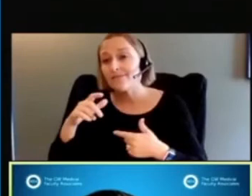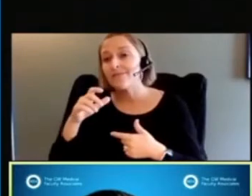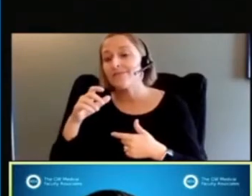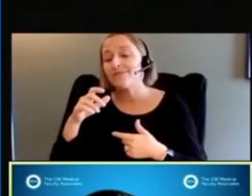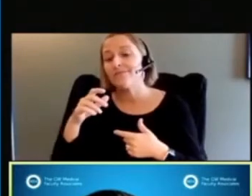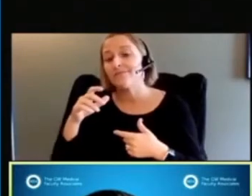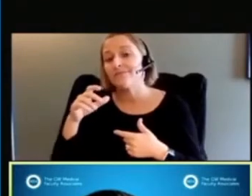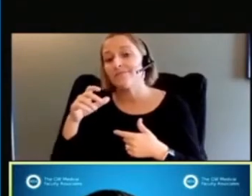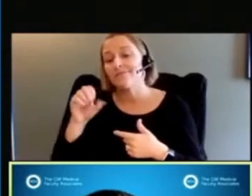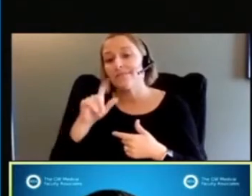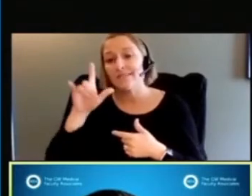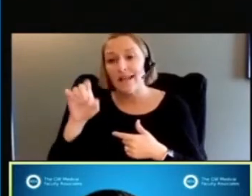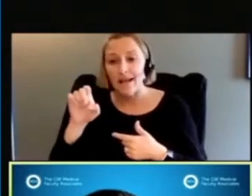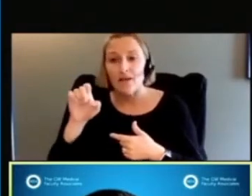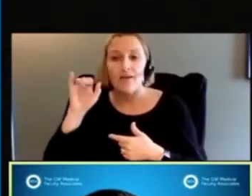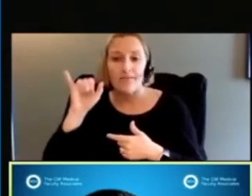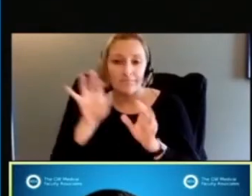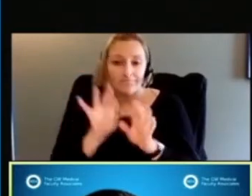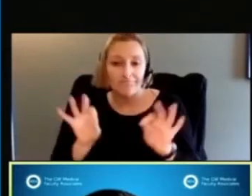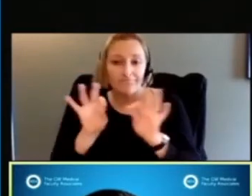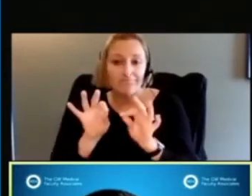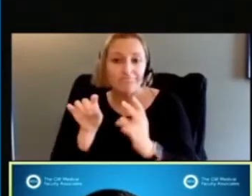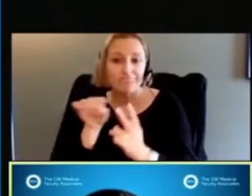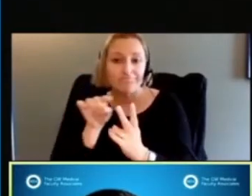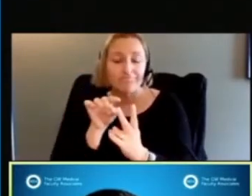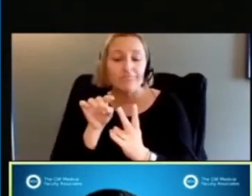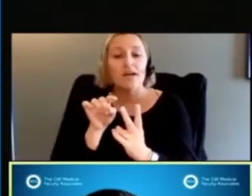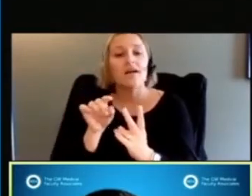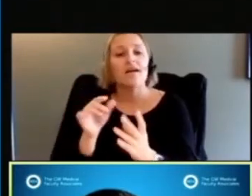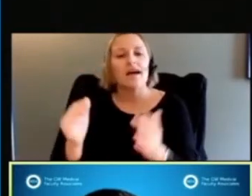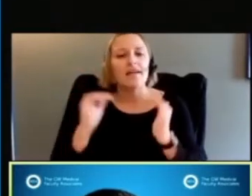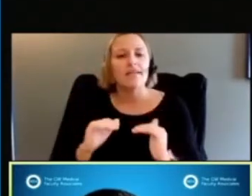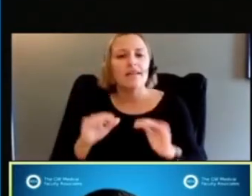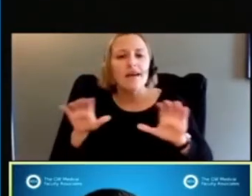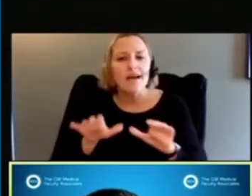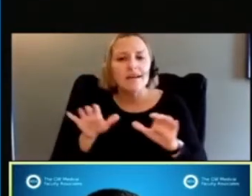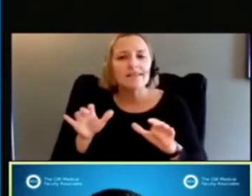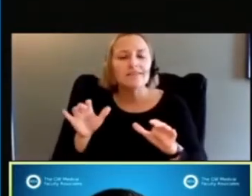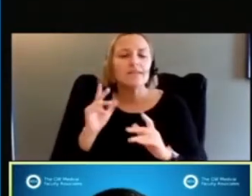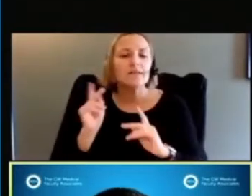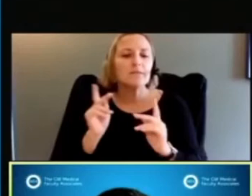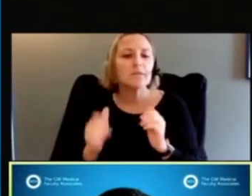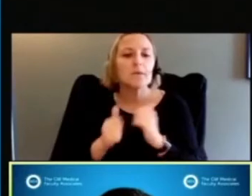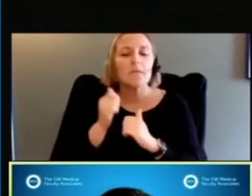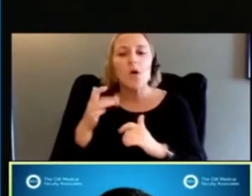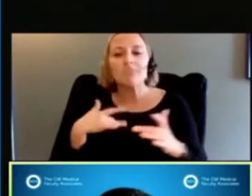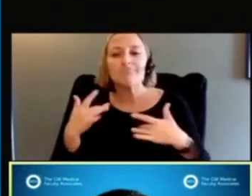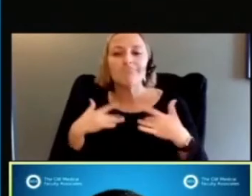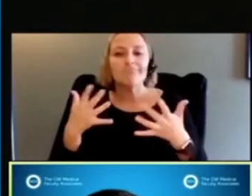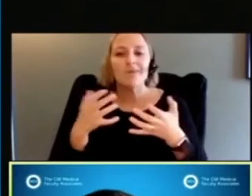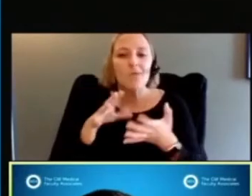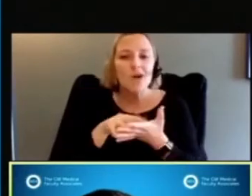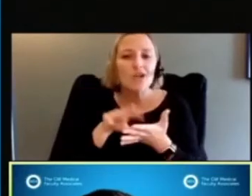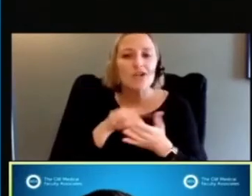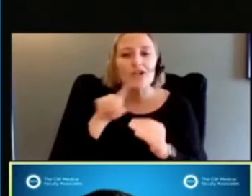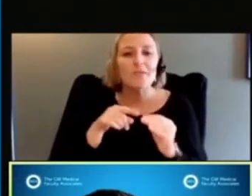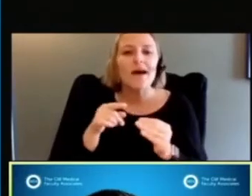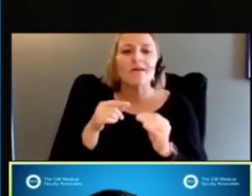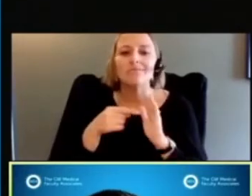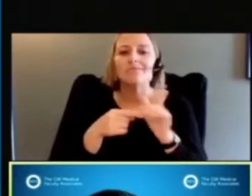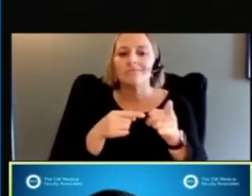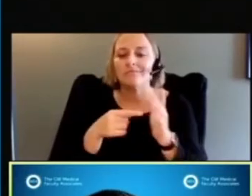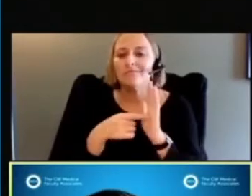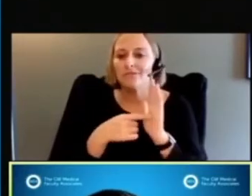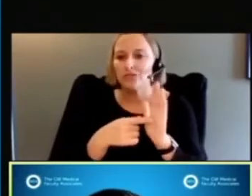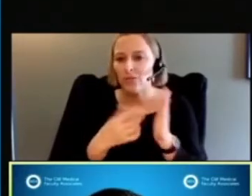And the activities that people were most excited to learn about are listed here as well. But in case